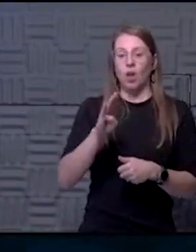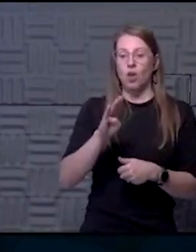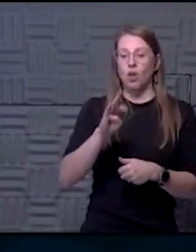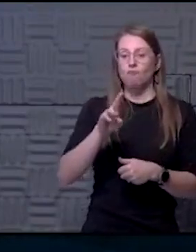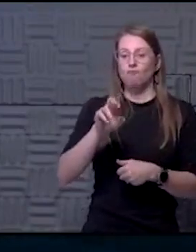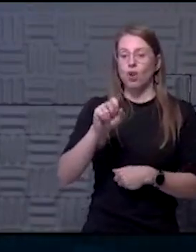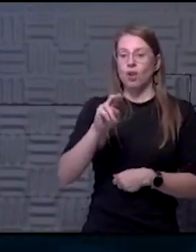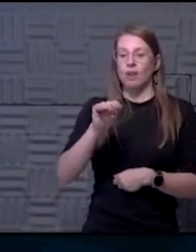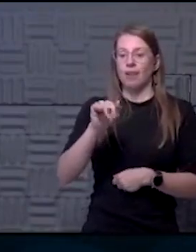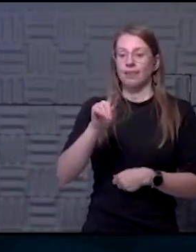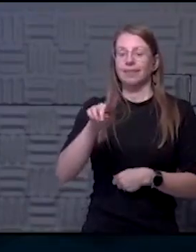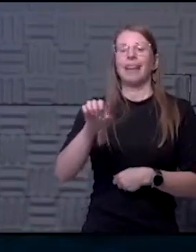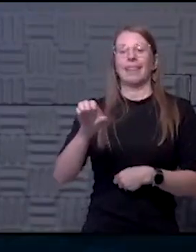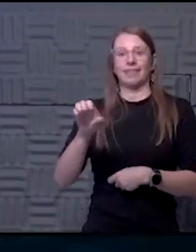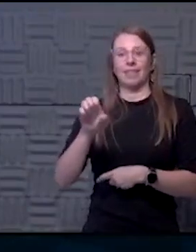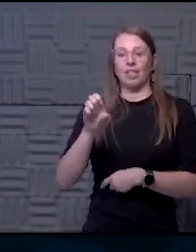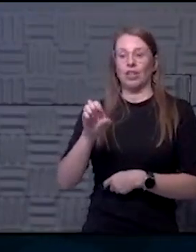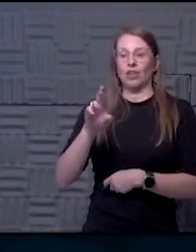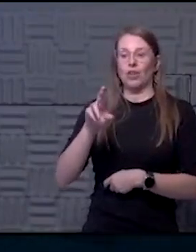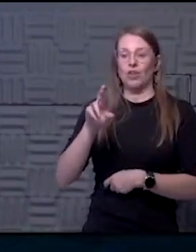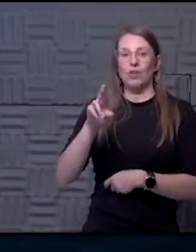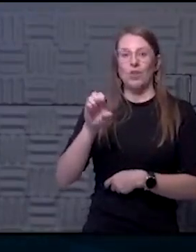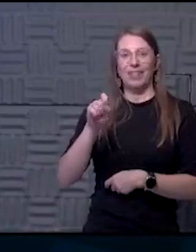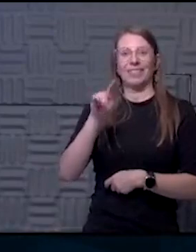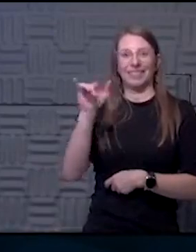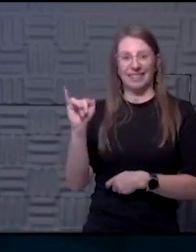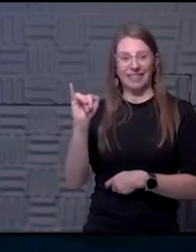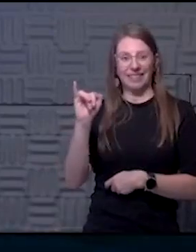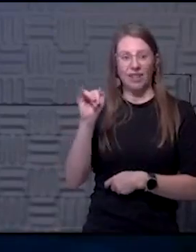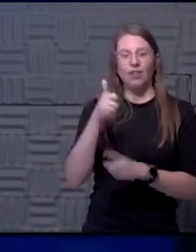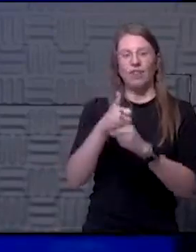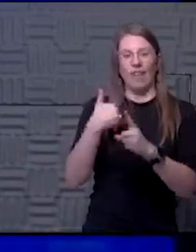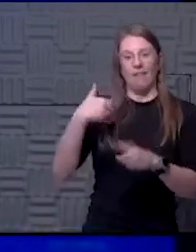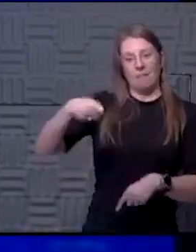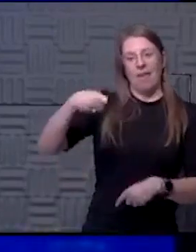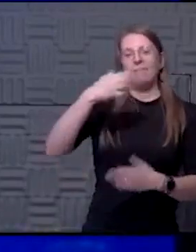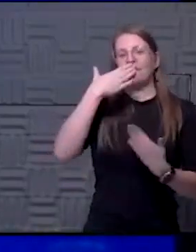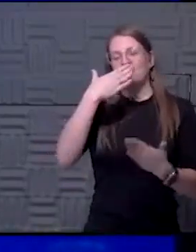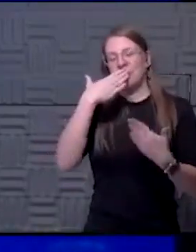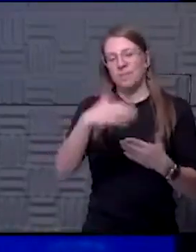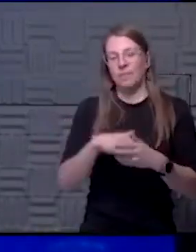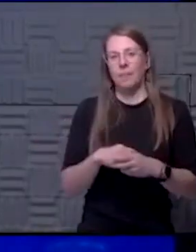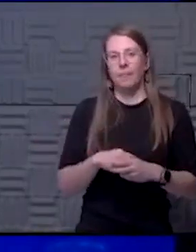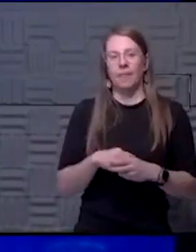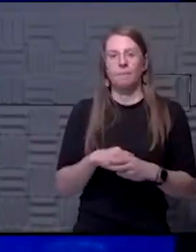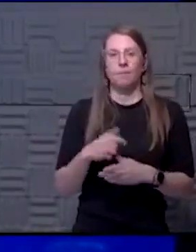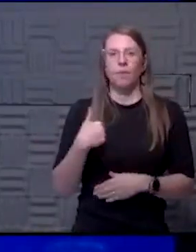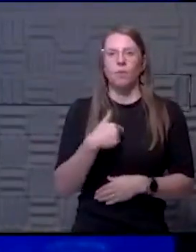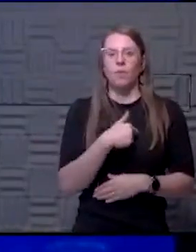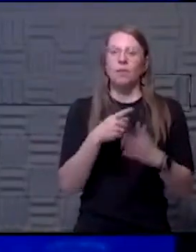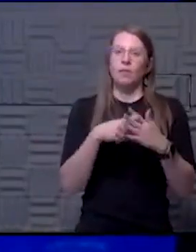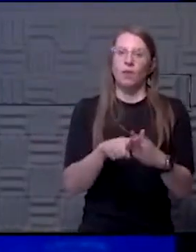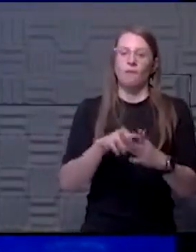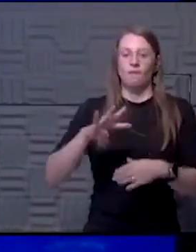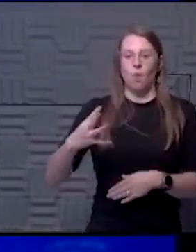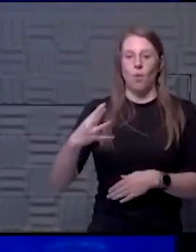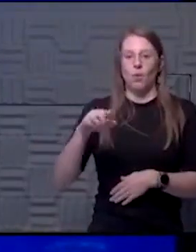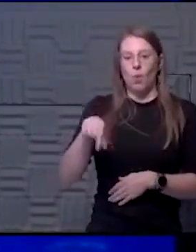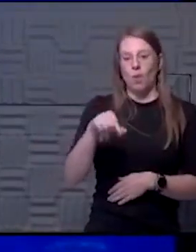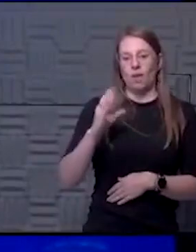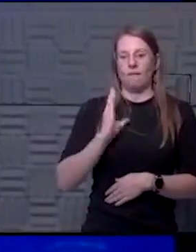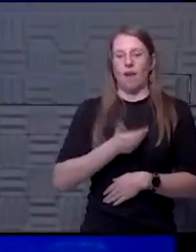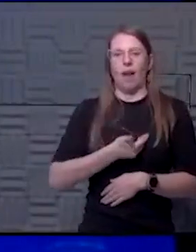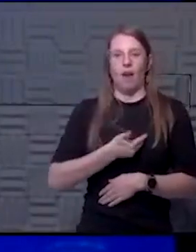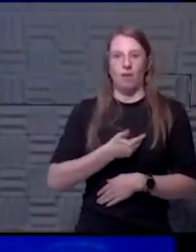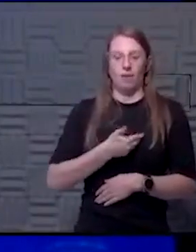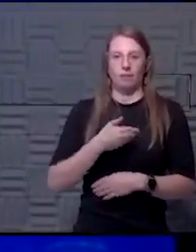and she's there with one of those bags. Thanks, y'all, very, very much. Hey, as you know, as we enter into what we hope is the 4th quarter of this pandemic, maybe we're